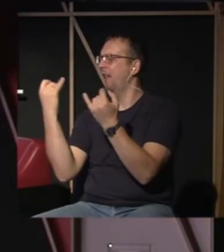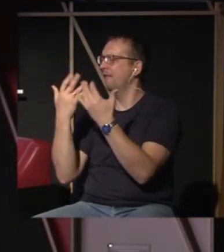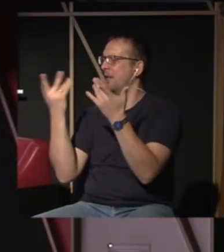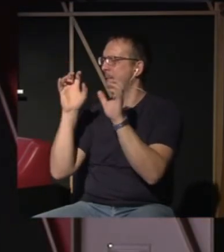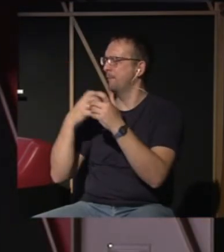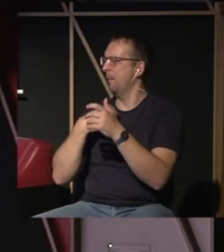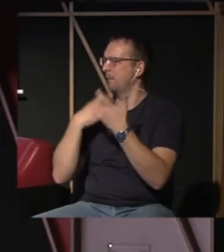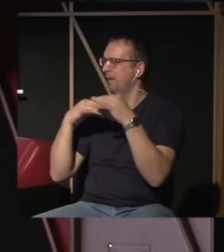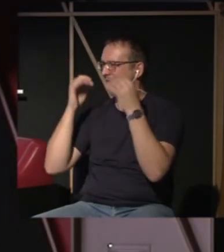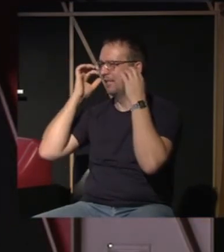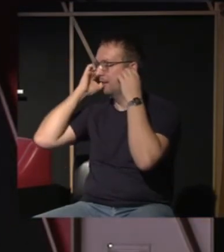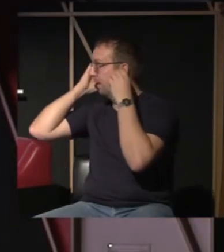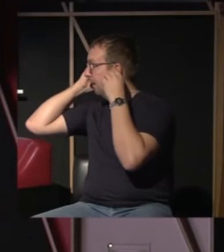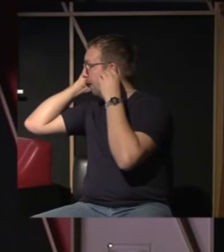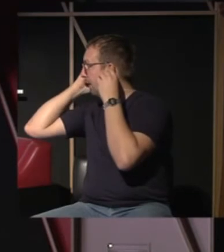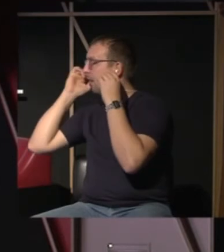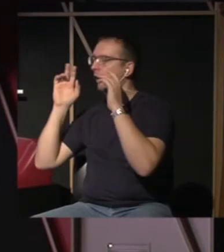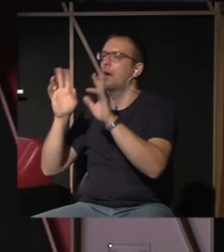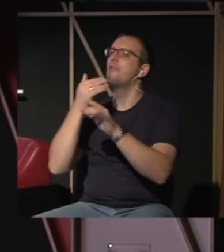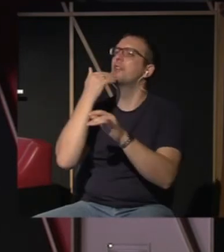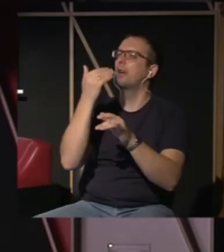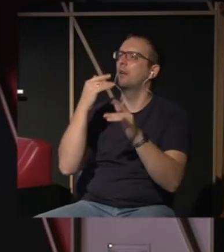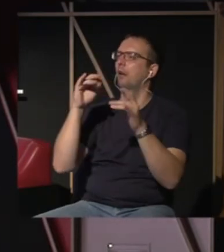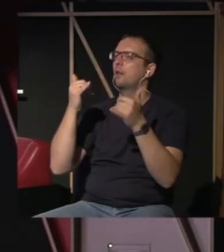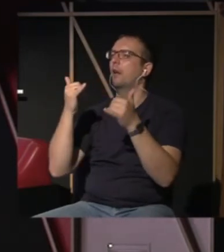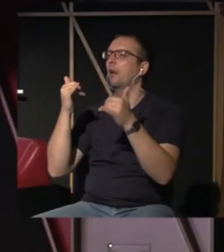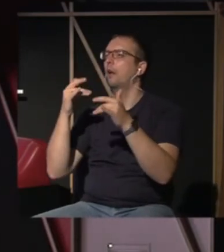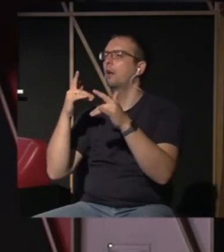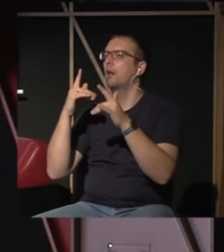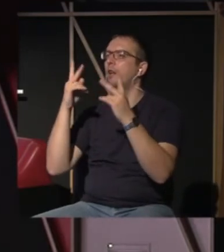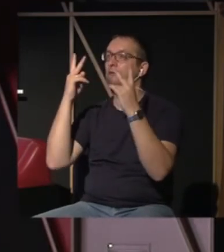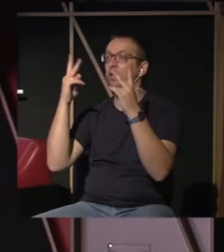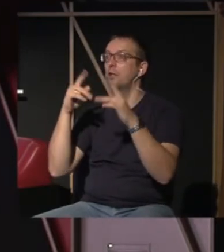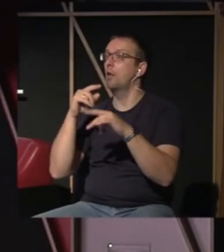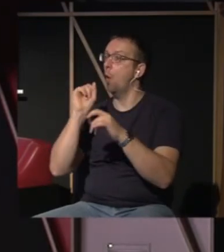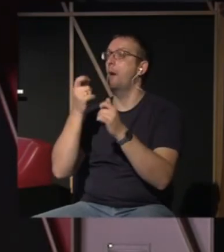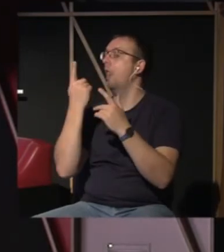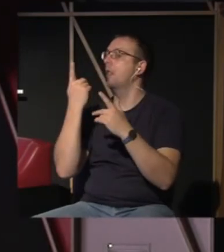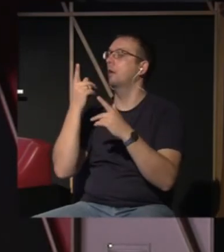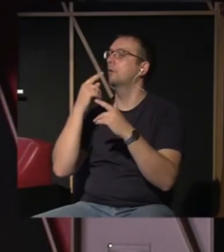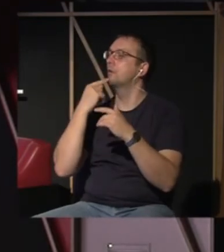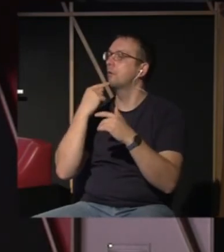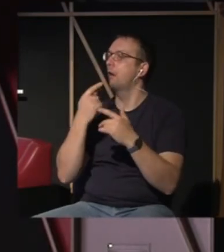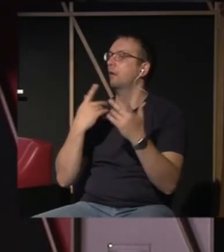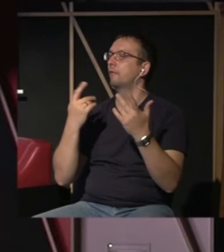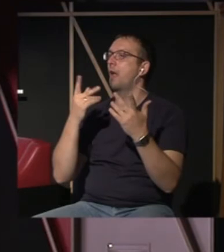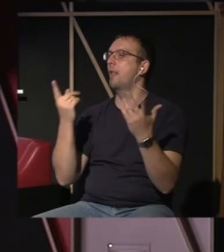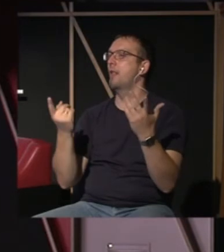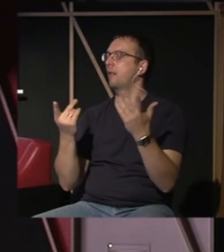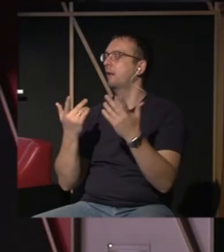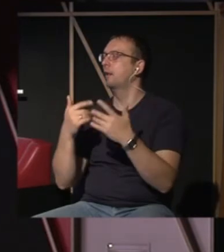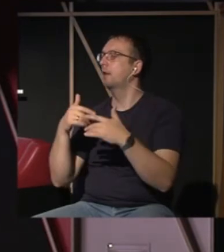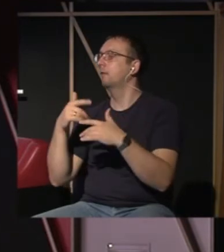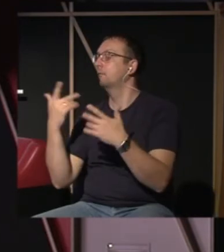Thank you very much. Like we were saying earlier, it's really, really important to raise these points because it helps us to ensure that everyone can